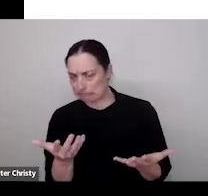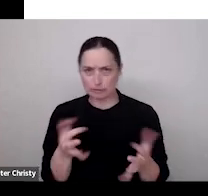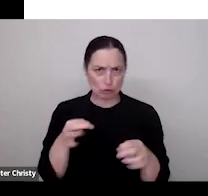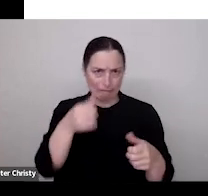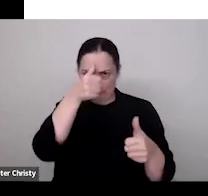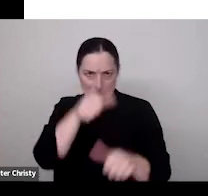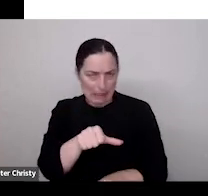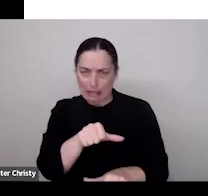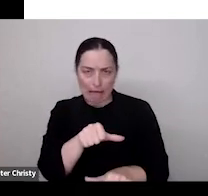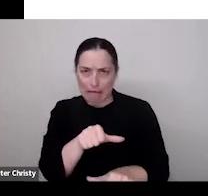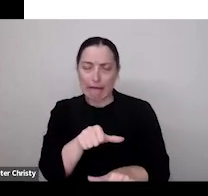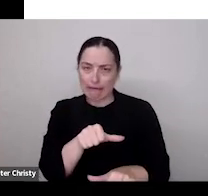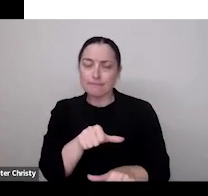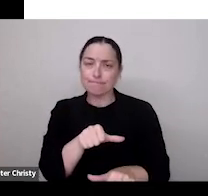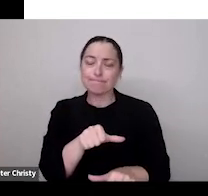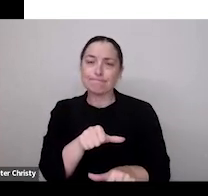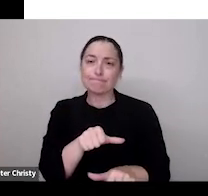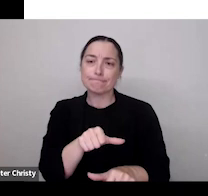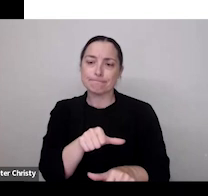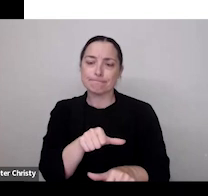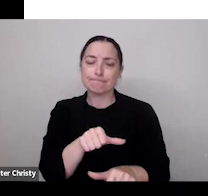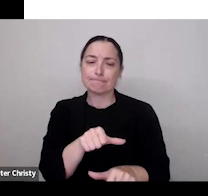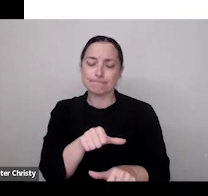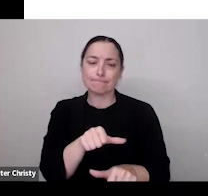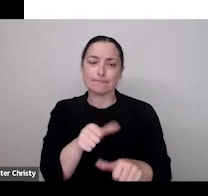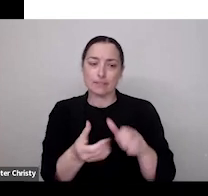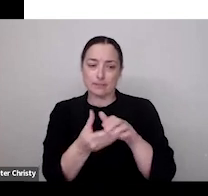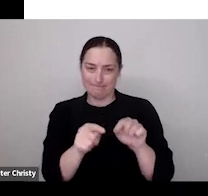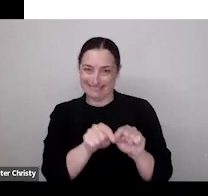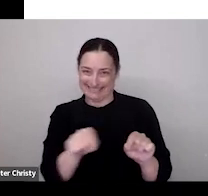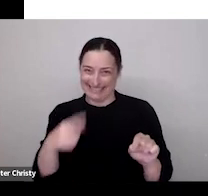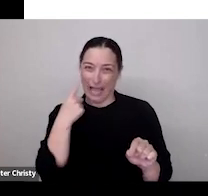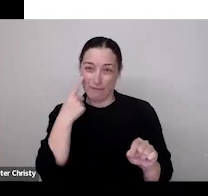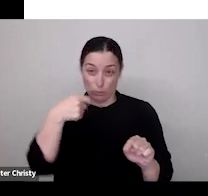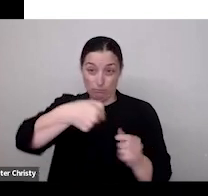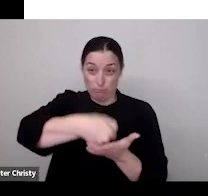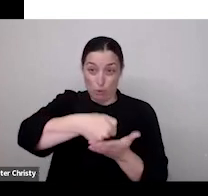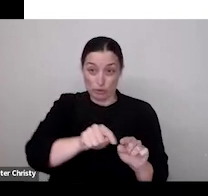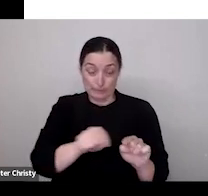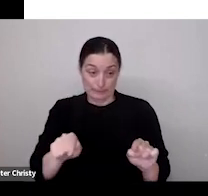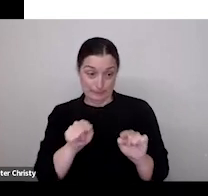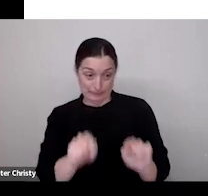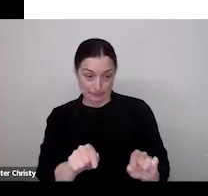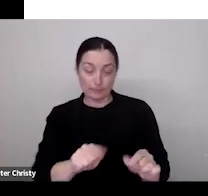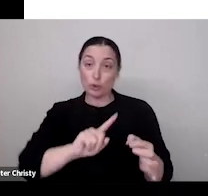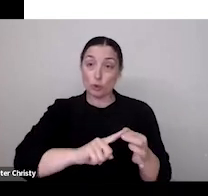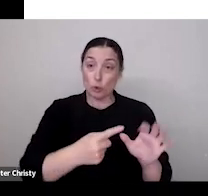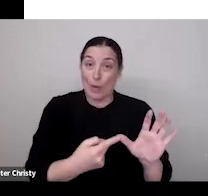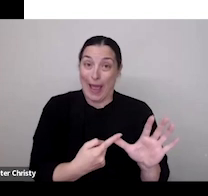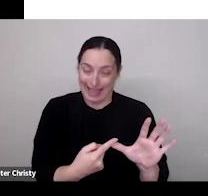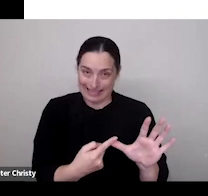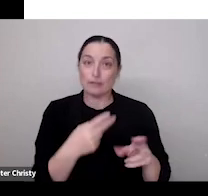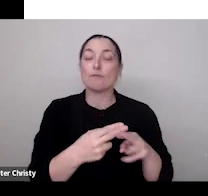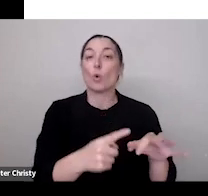there are two features on the recording that I want you to pay attention to. The Q&A feature is where we